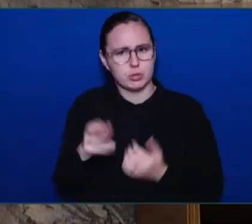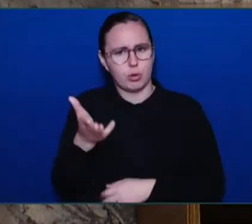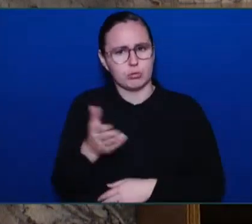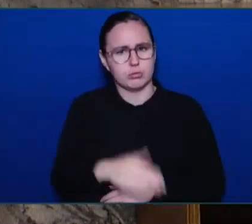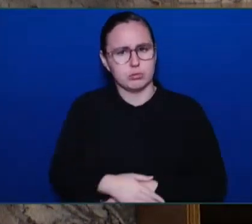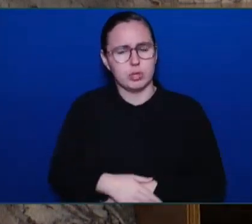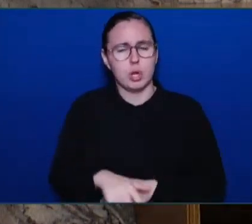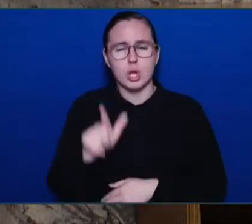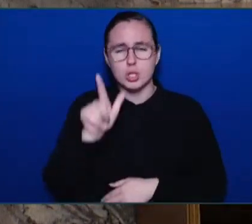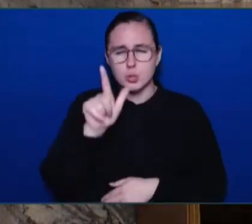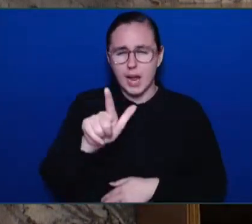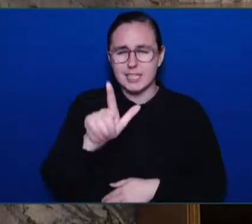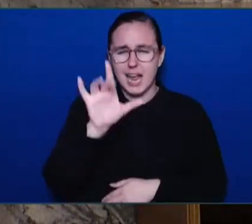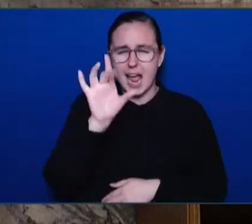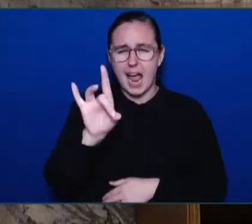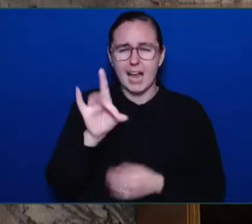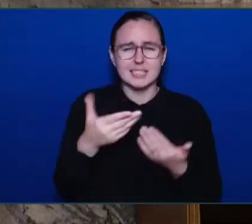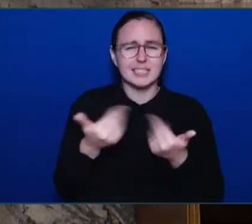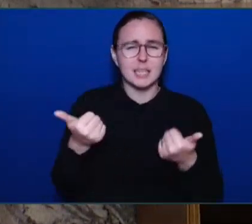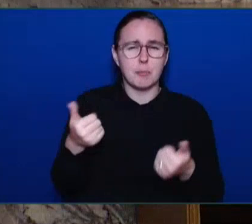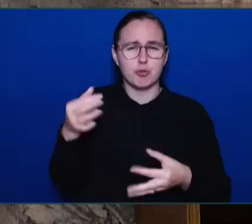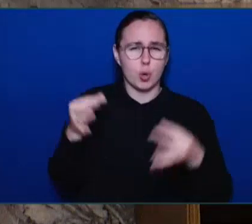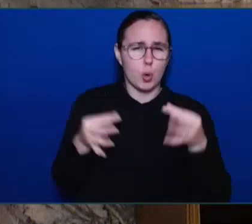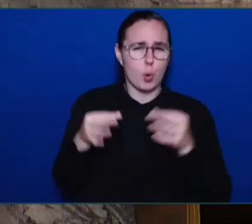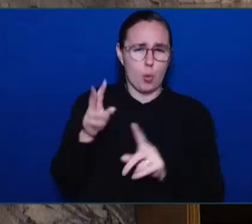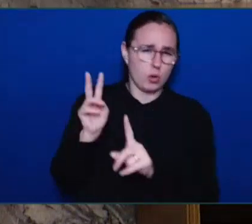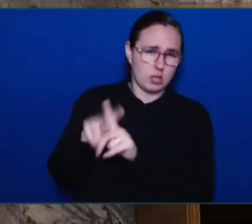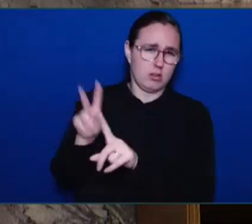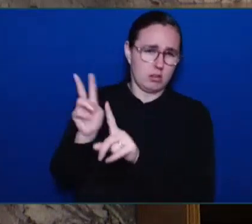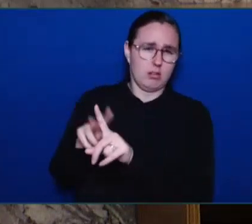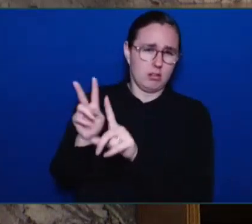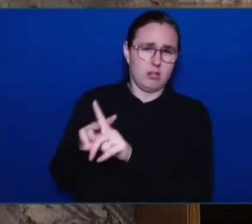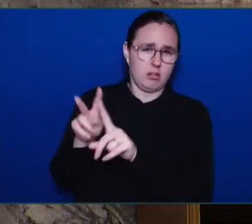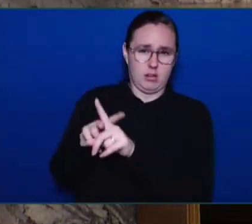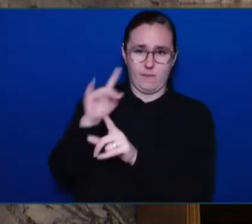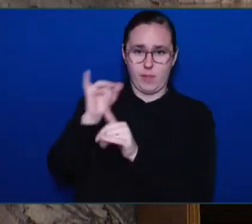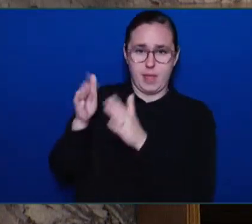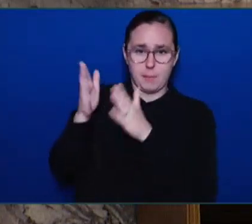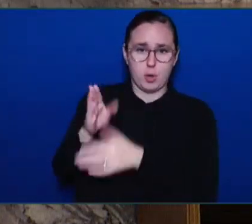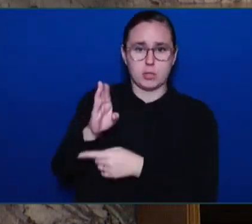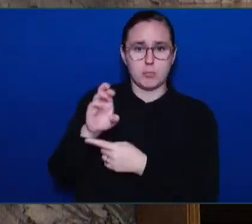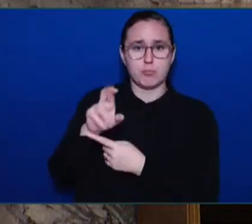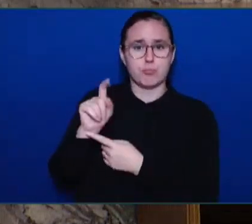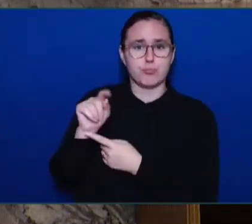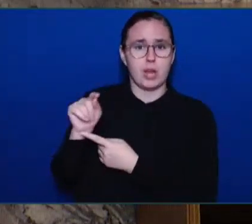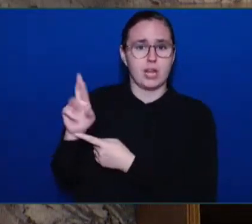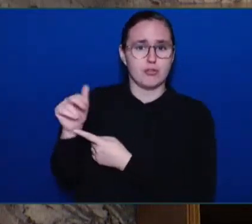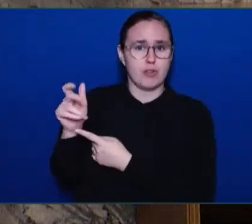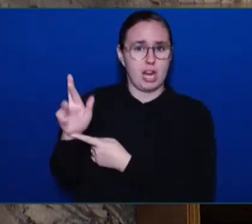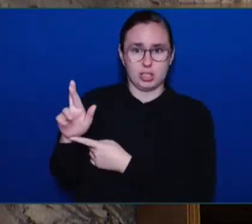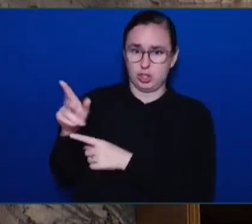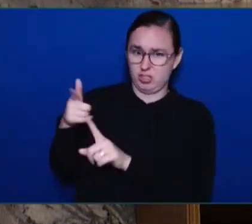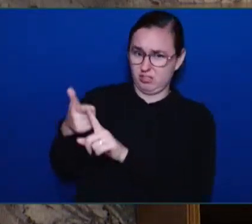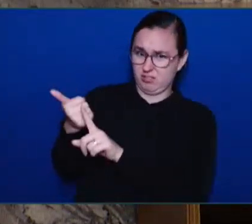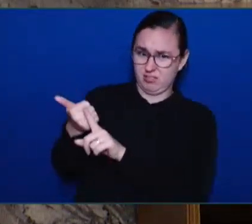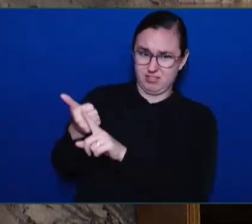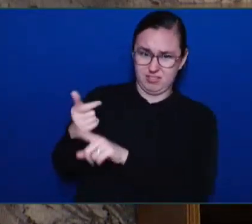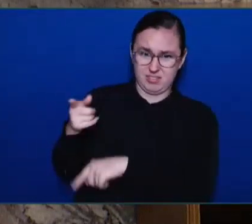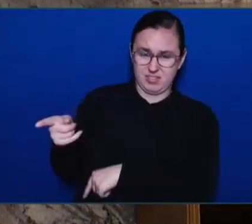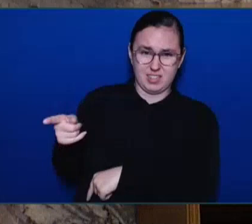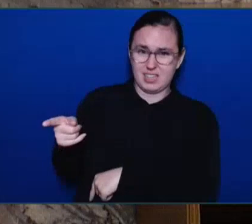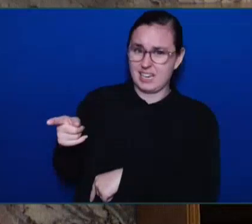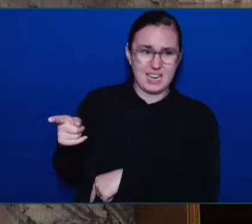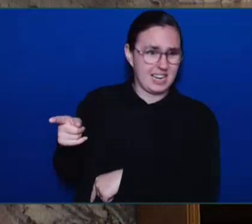violent, prolific offender. The fact that he is today being remanded until April 4th is again